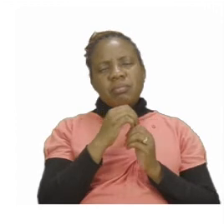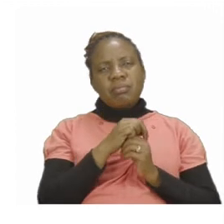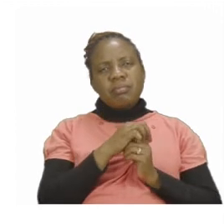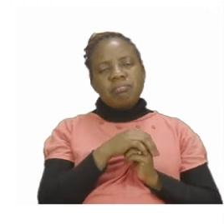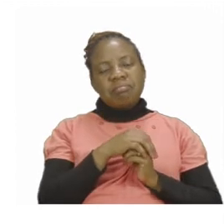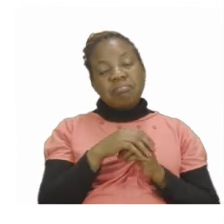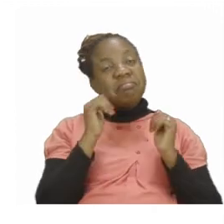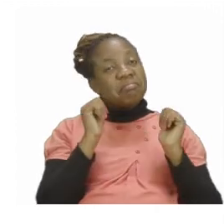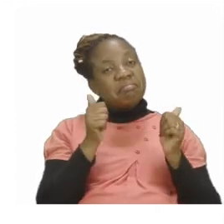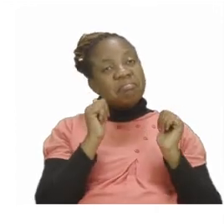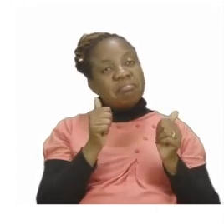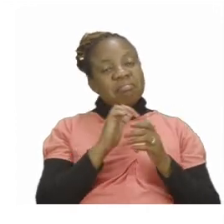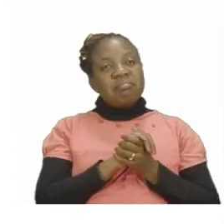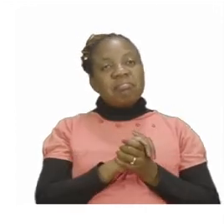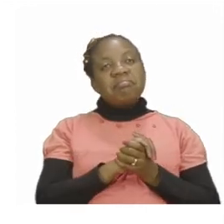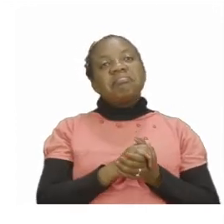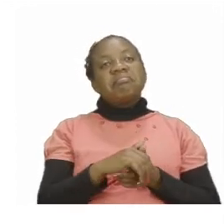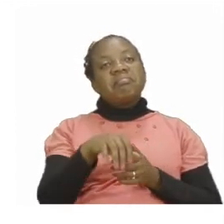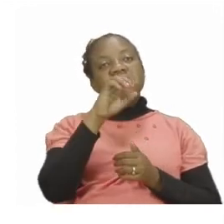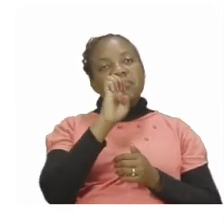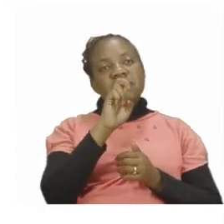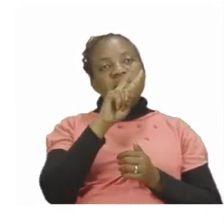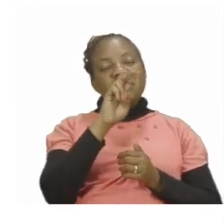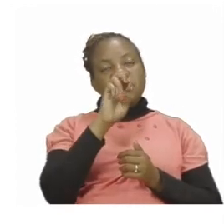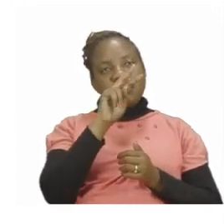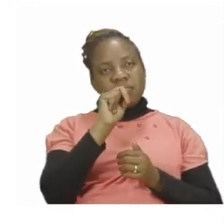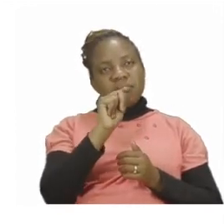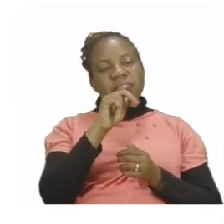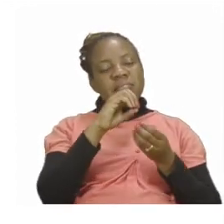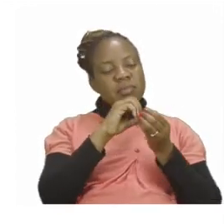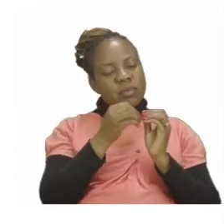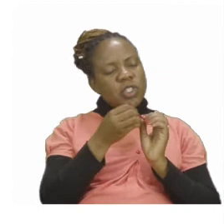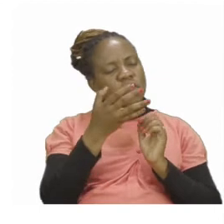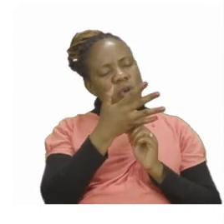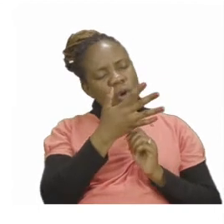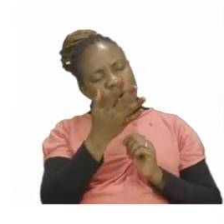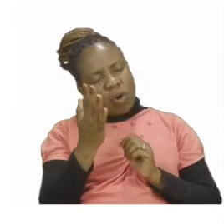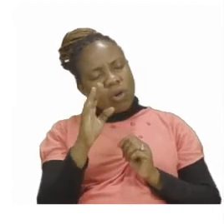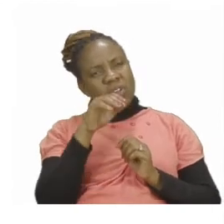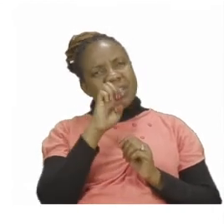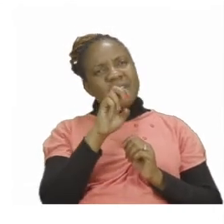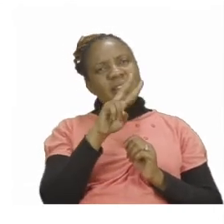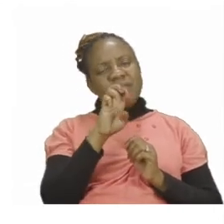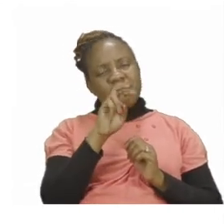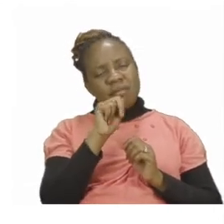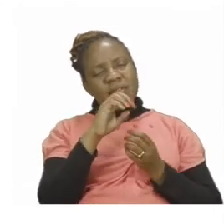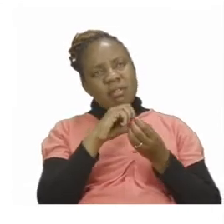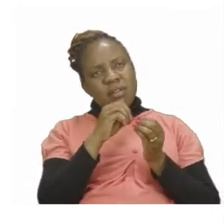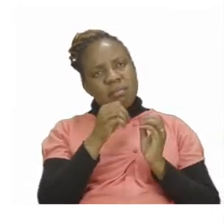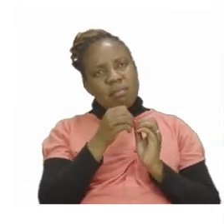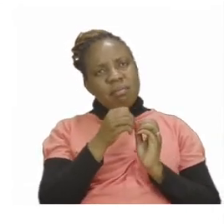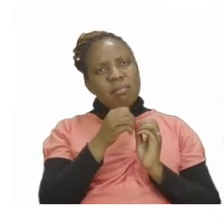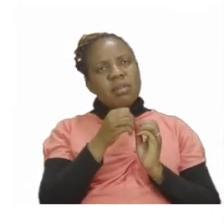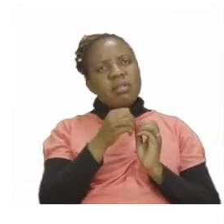right, everyone. It's an even number. Now, can you tell me quickly, what color is it that